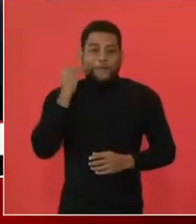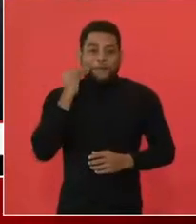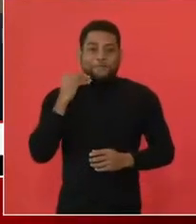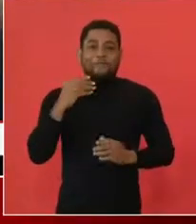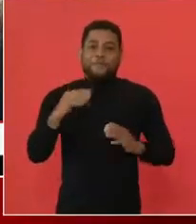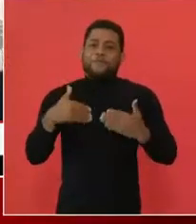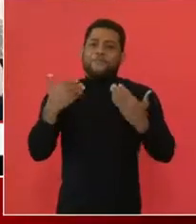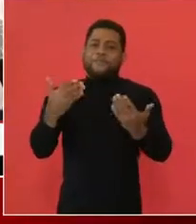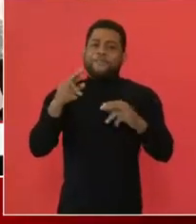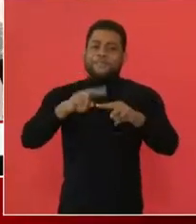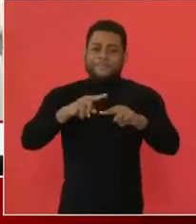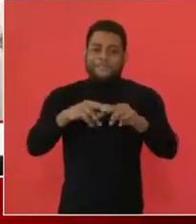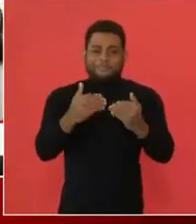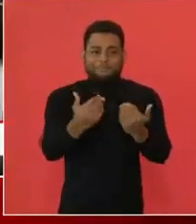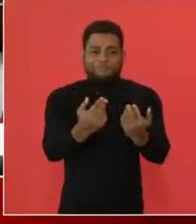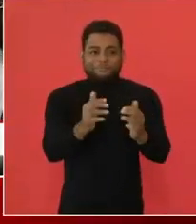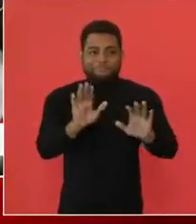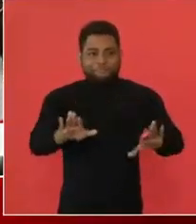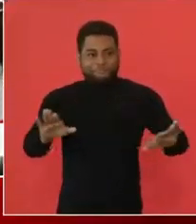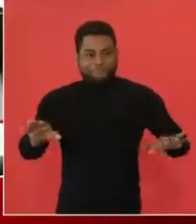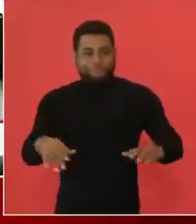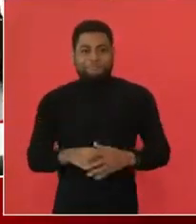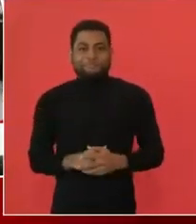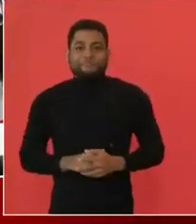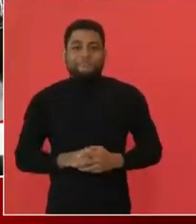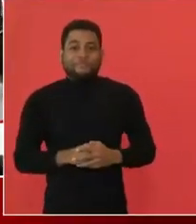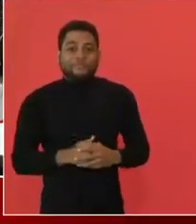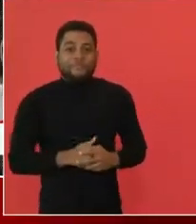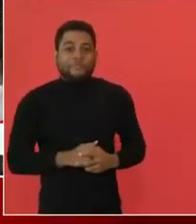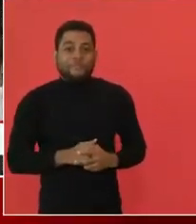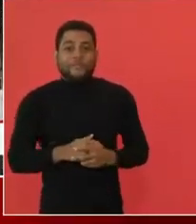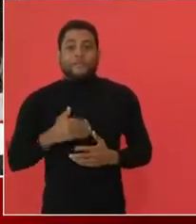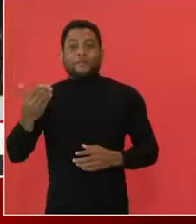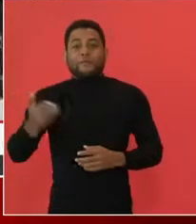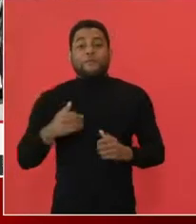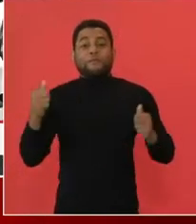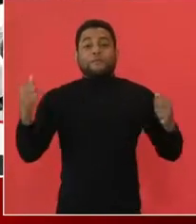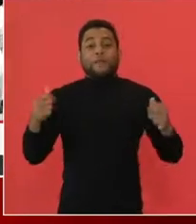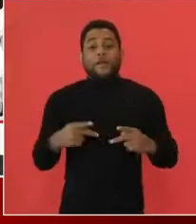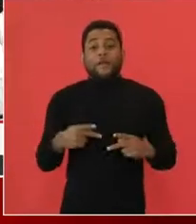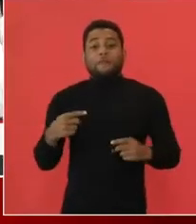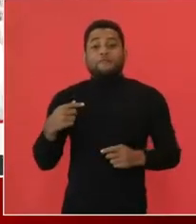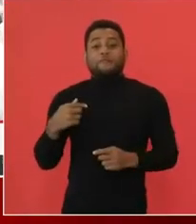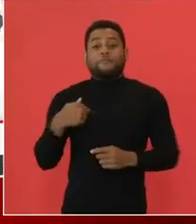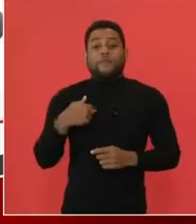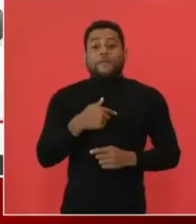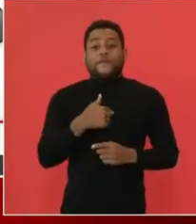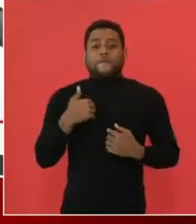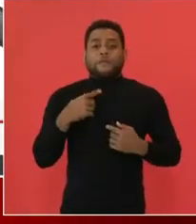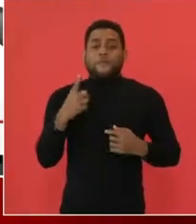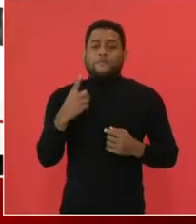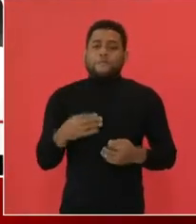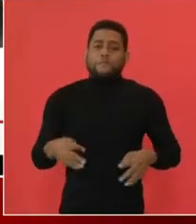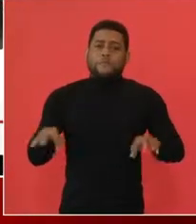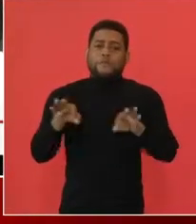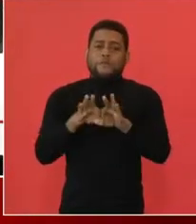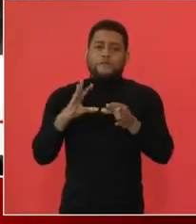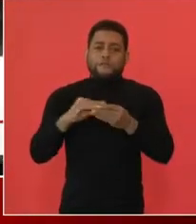everybody. Good morning and welcome back. And I have one big important message for